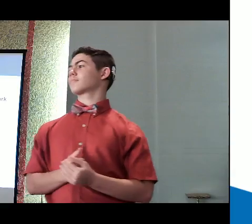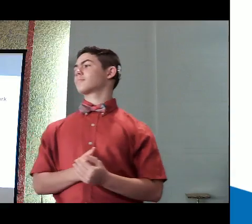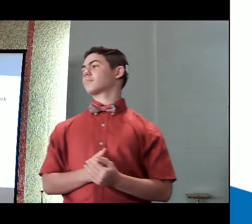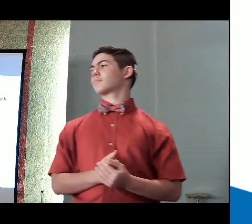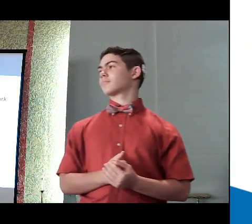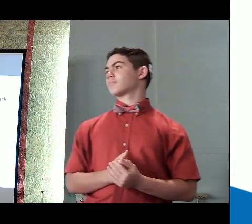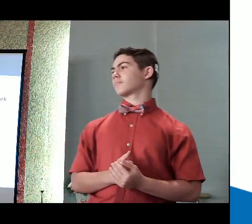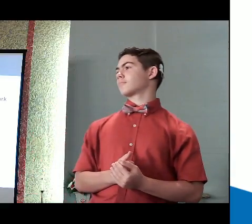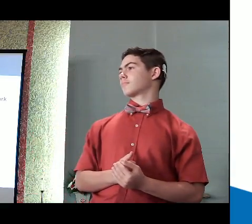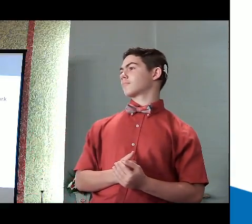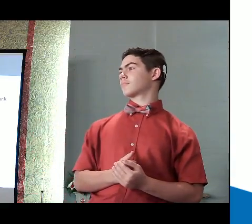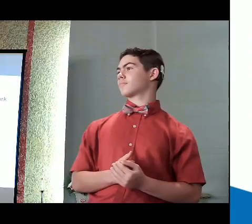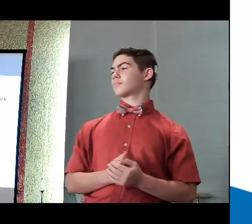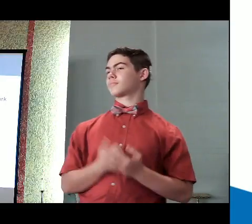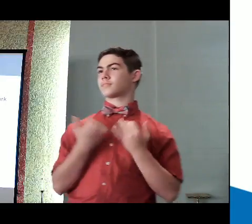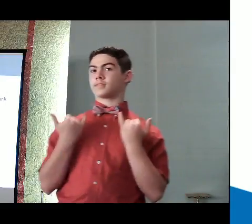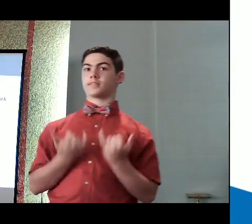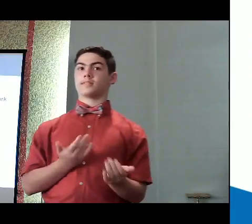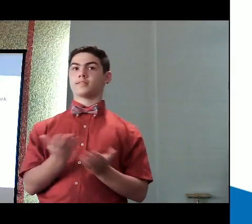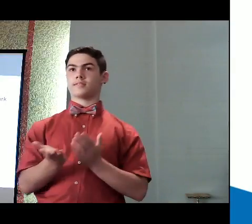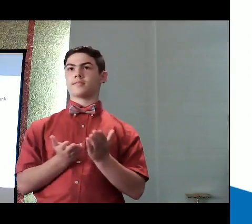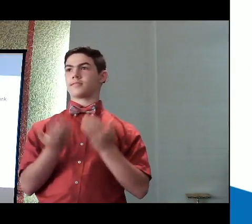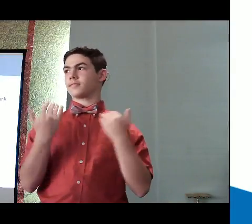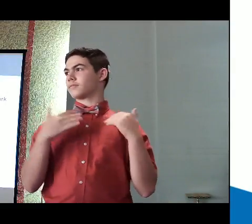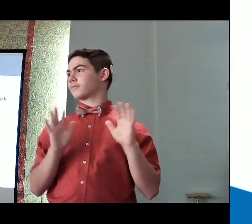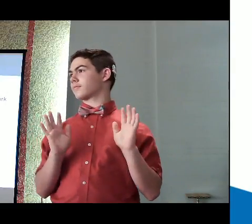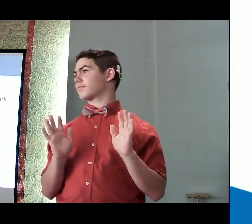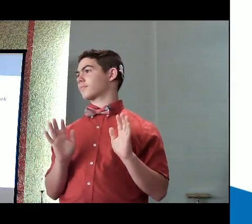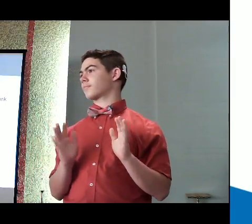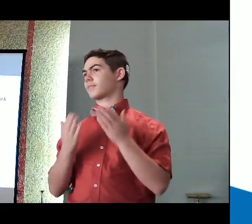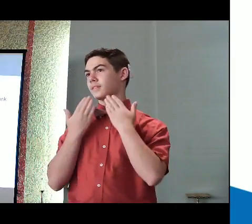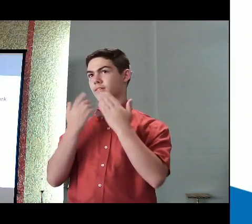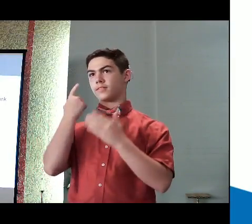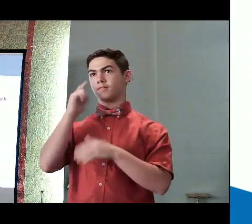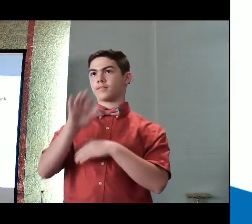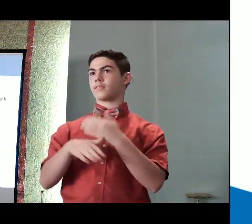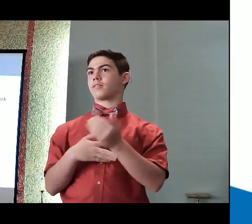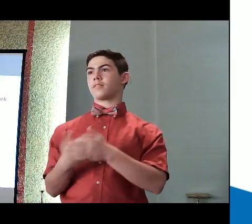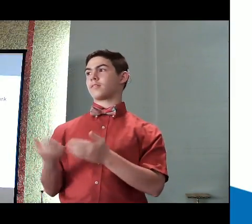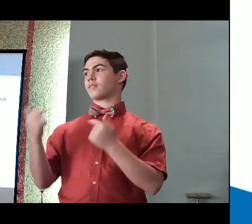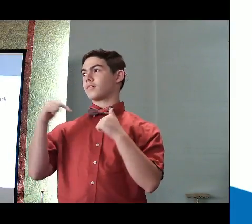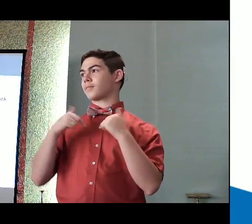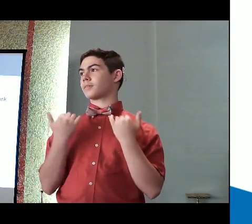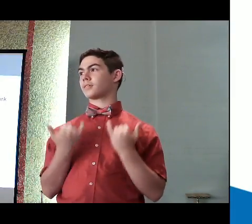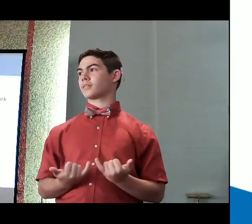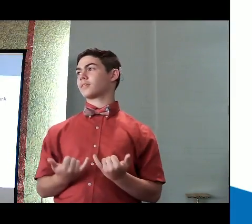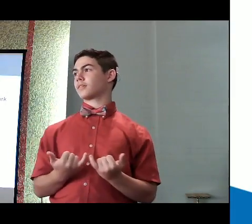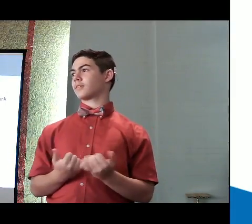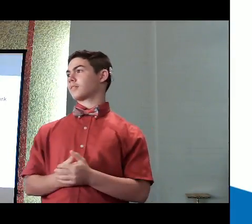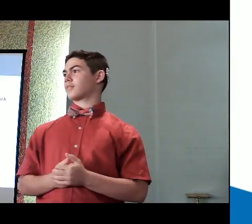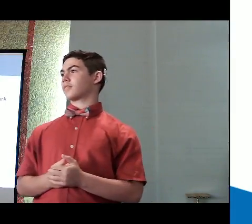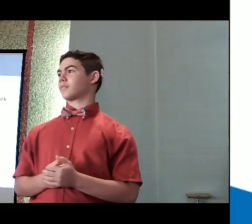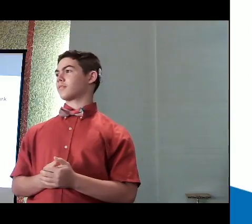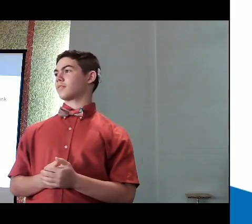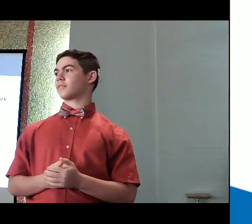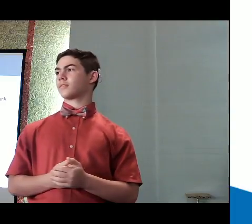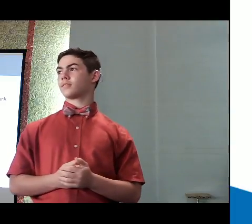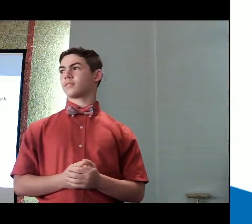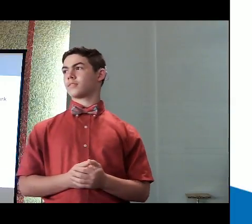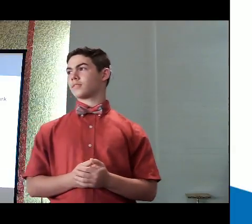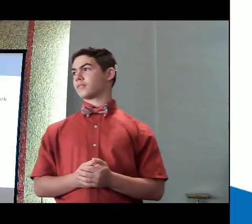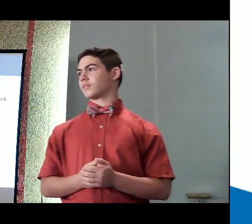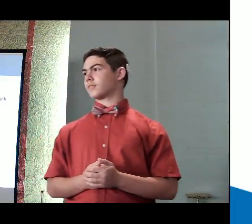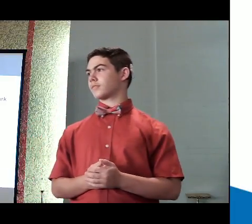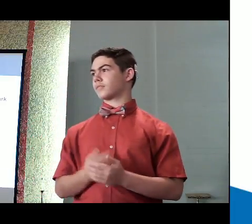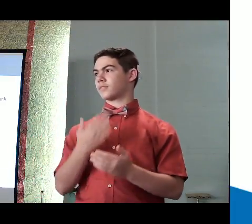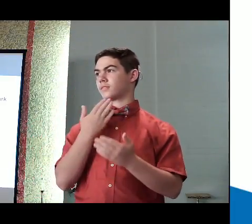Lamb. Okay, this brings our services to a close. We thank you for everyone coming out today. Get together with everyone, invites you out here today. Get